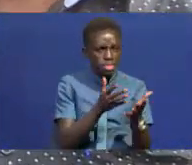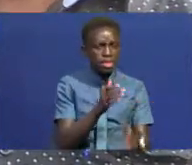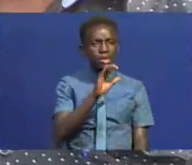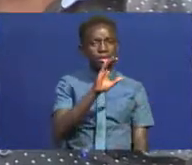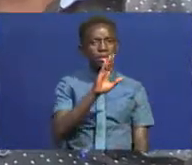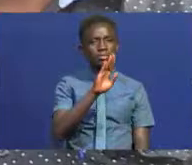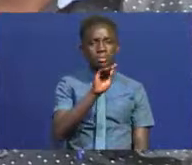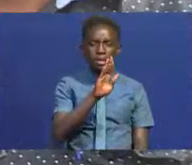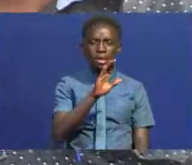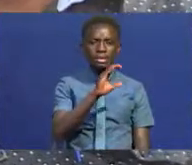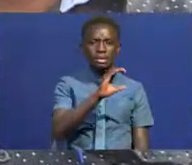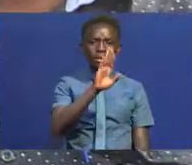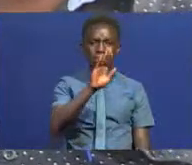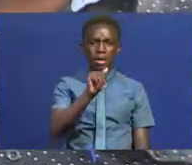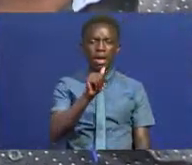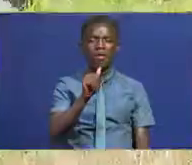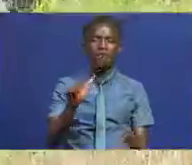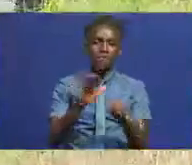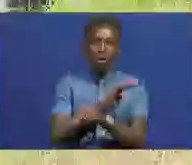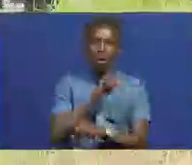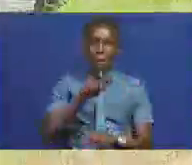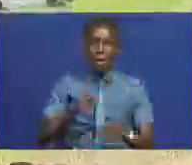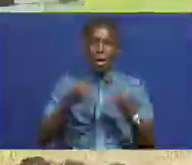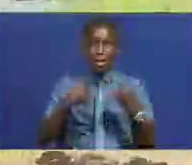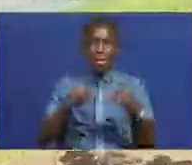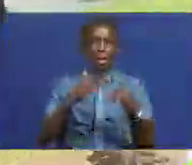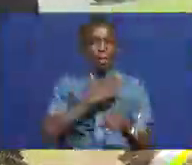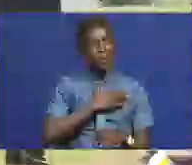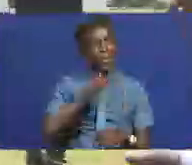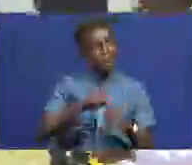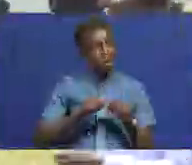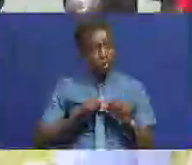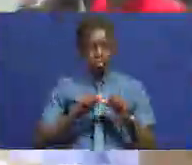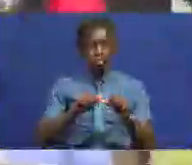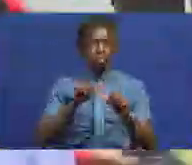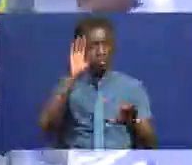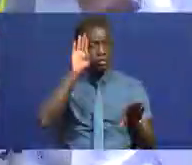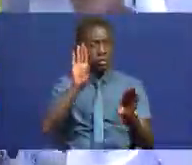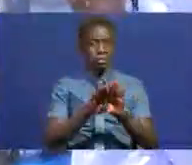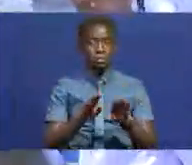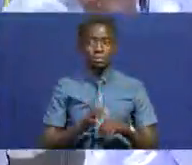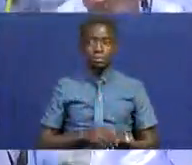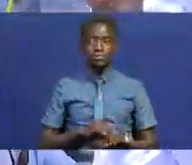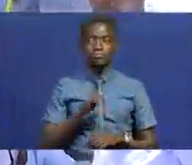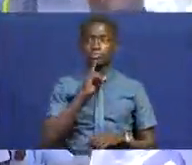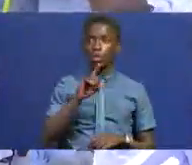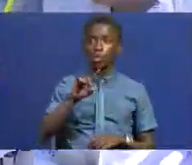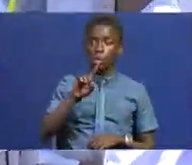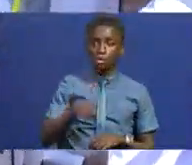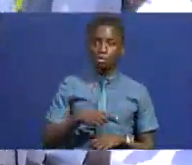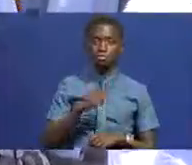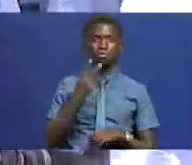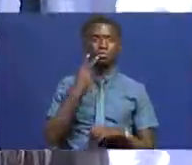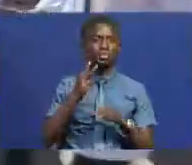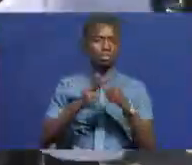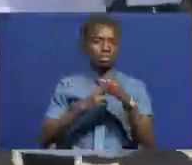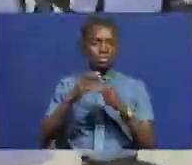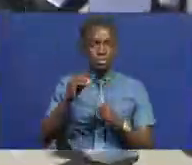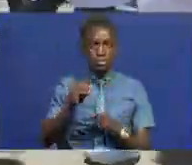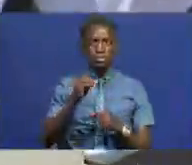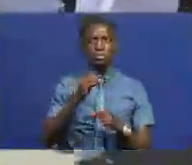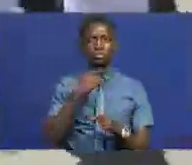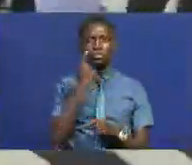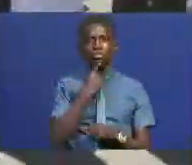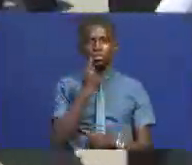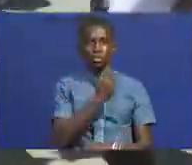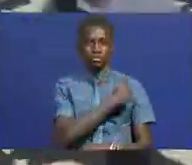has to be implemented and must run like that. She further informed legislators that 1,270 diploma clinical officer